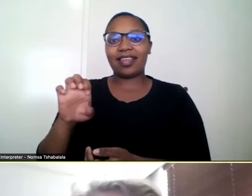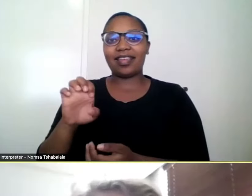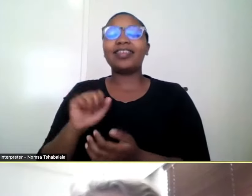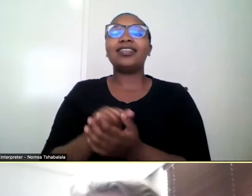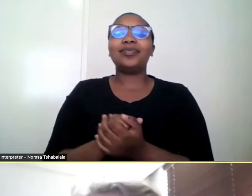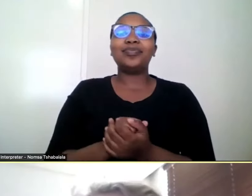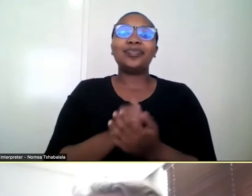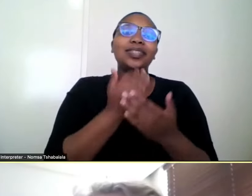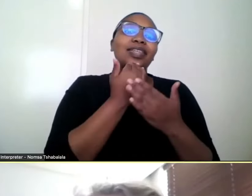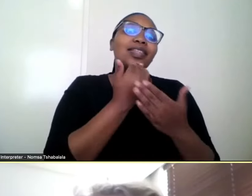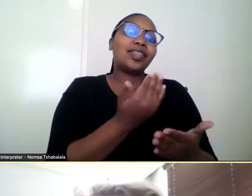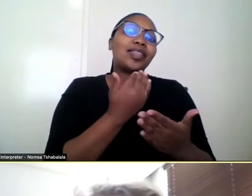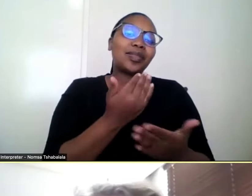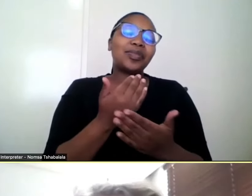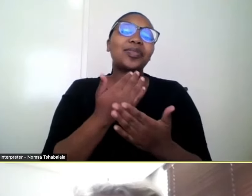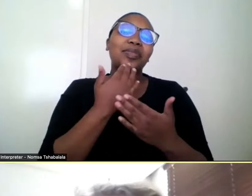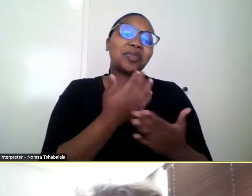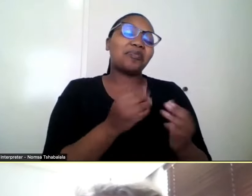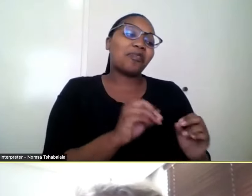are attending. So